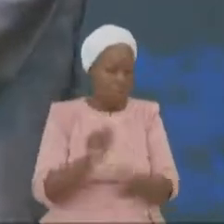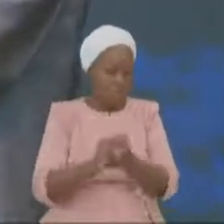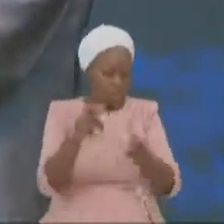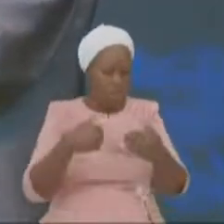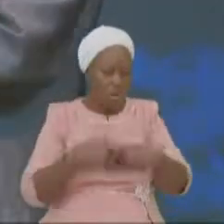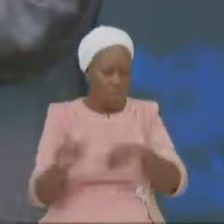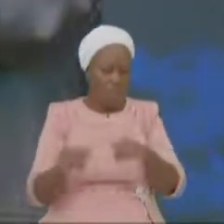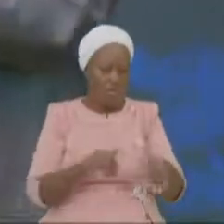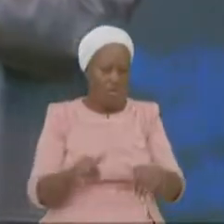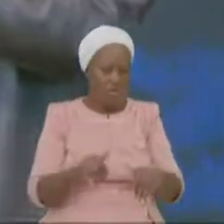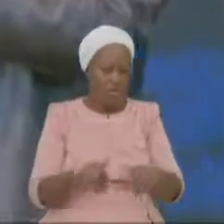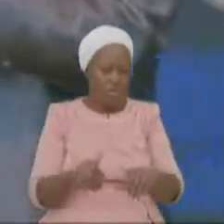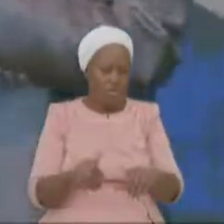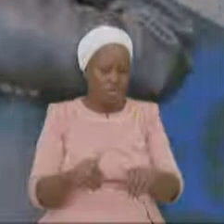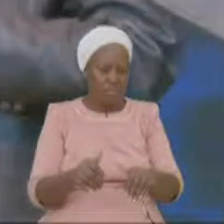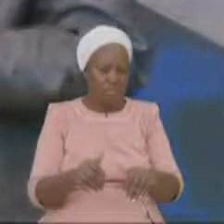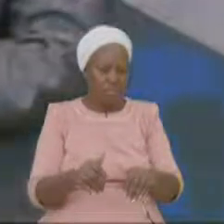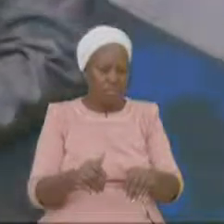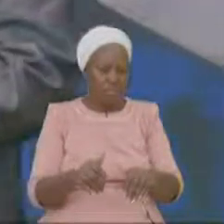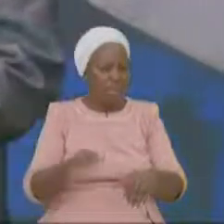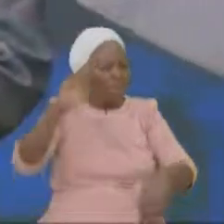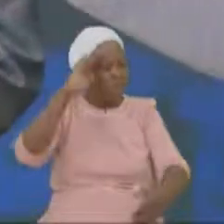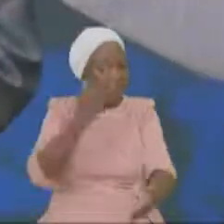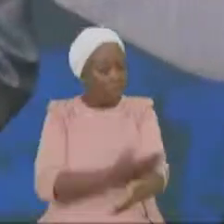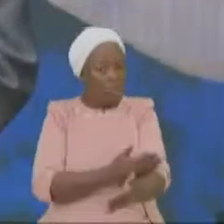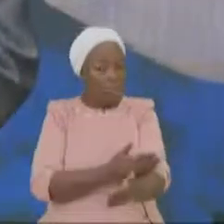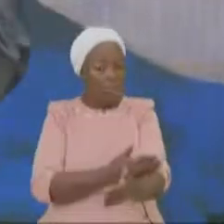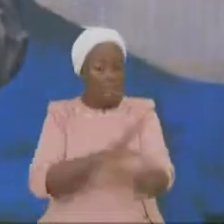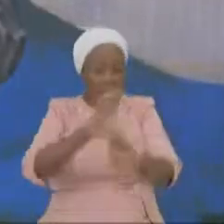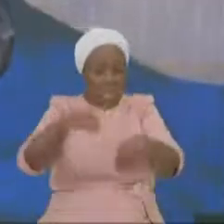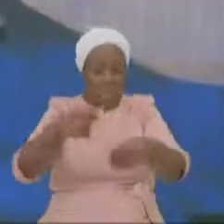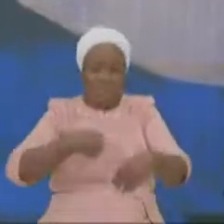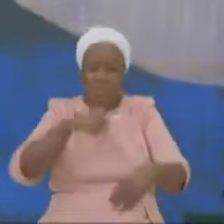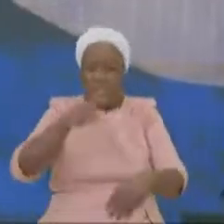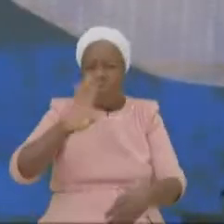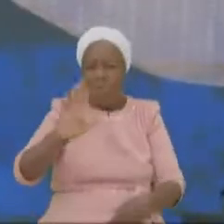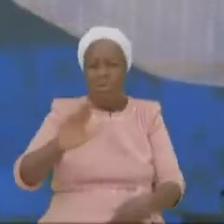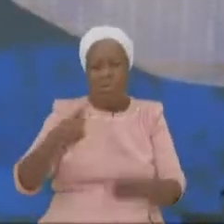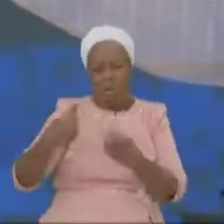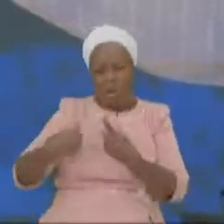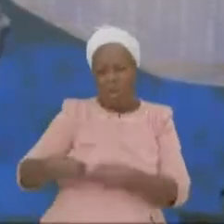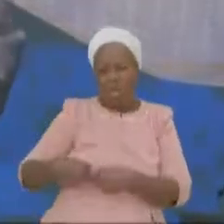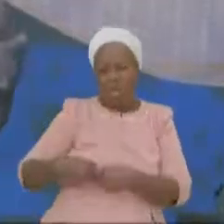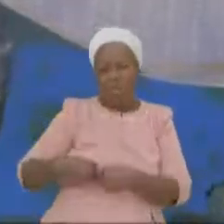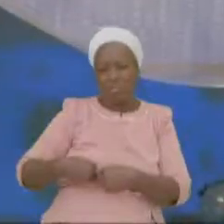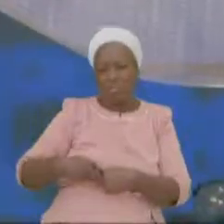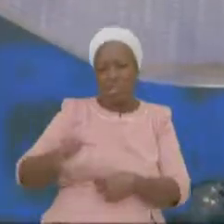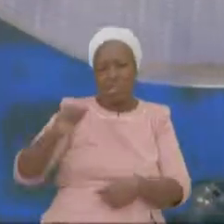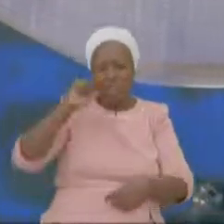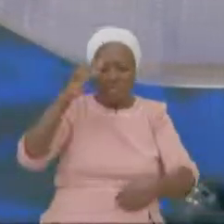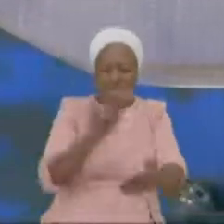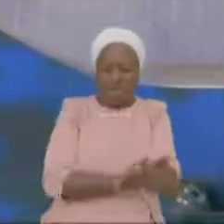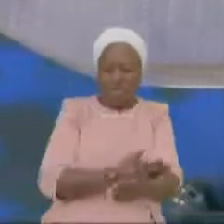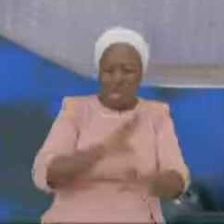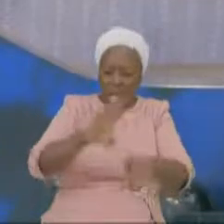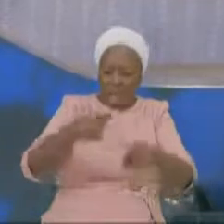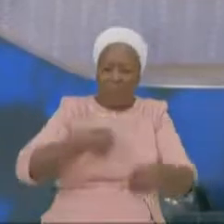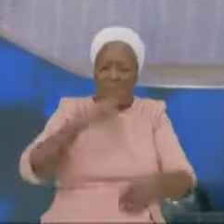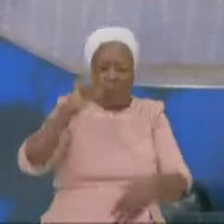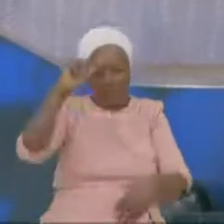done? Son, give me your heart. Daughter, give me your heart. Are you just